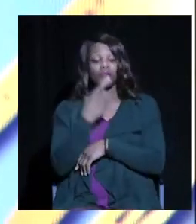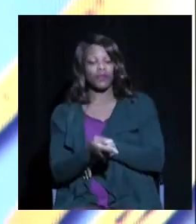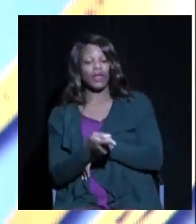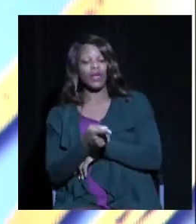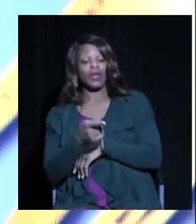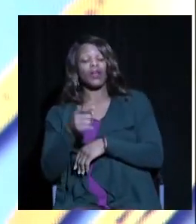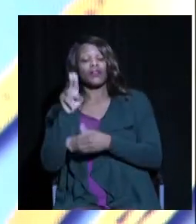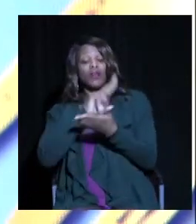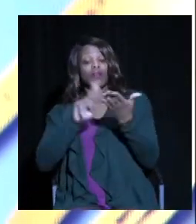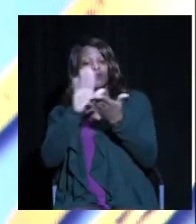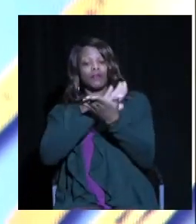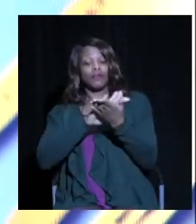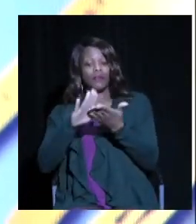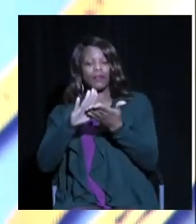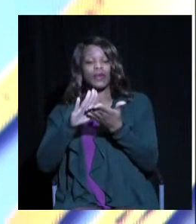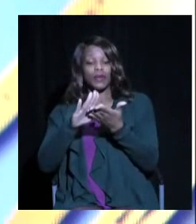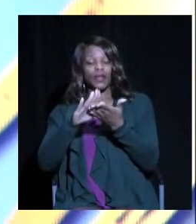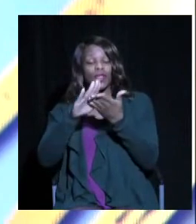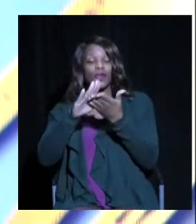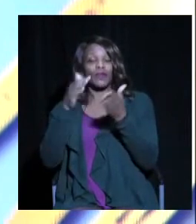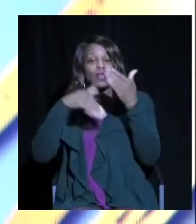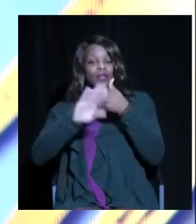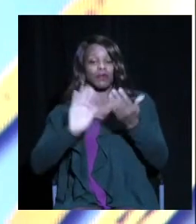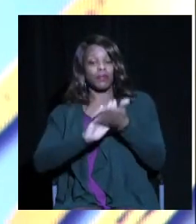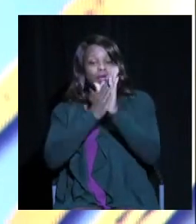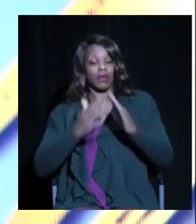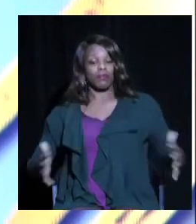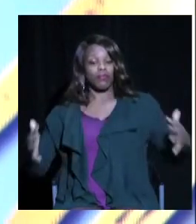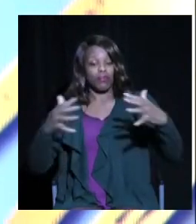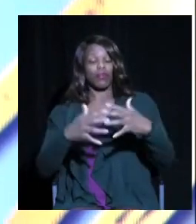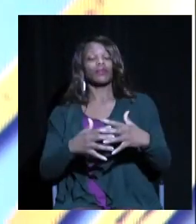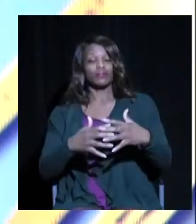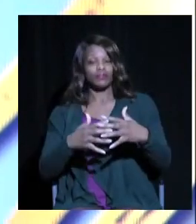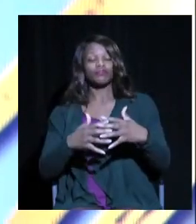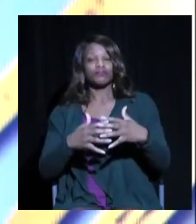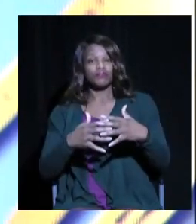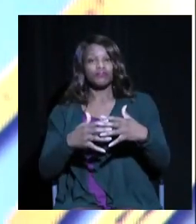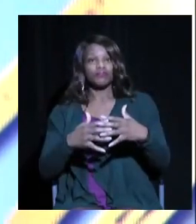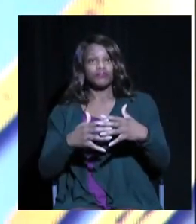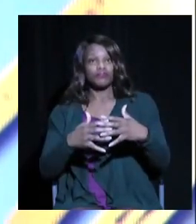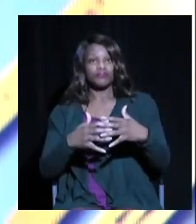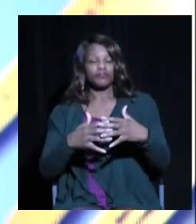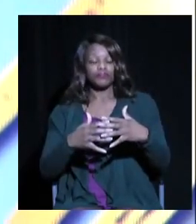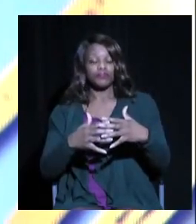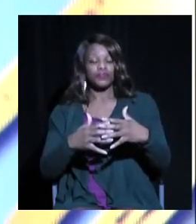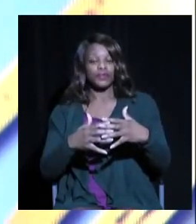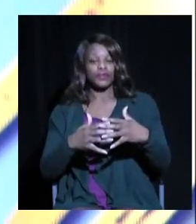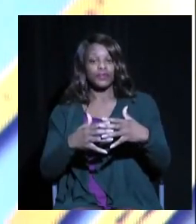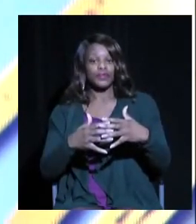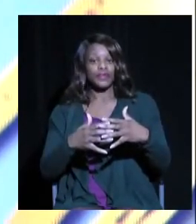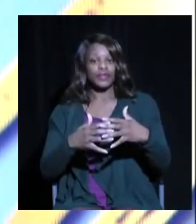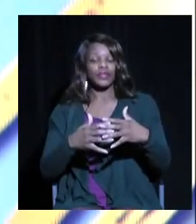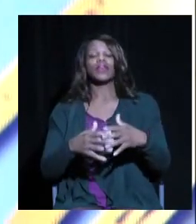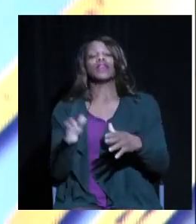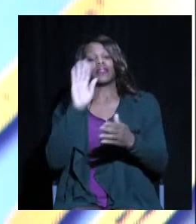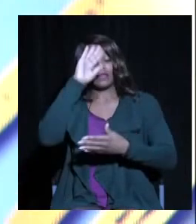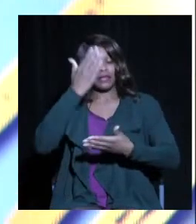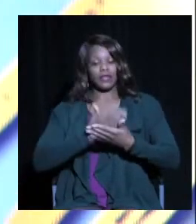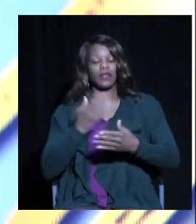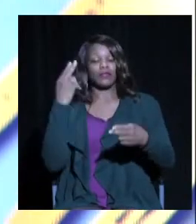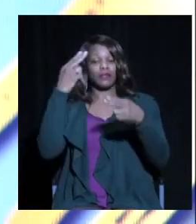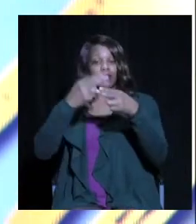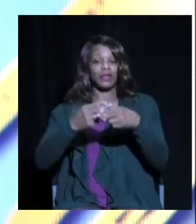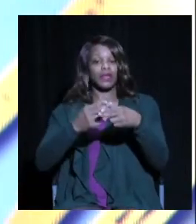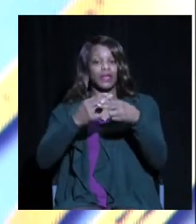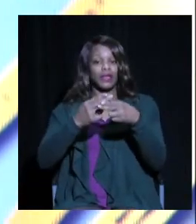Holy Spirit will come on you, and the power of the Most High will overshadow you. So the Holy One to be born will be called the Son